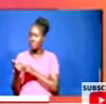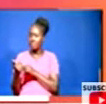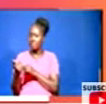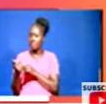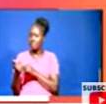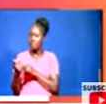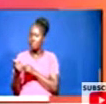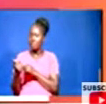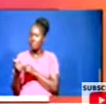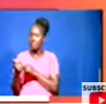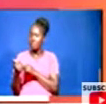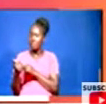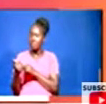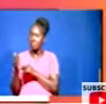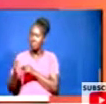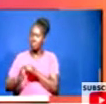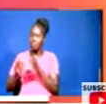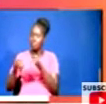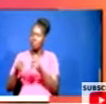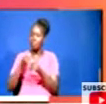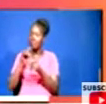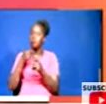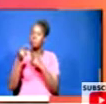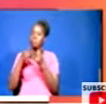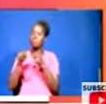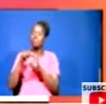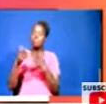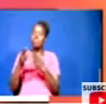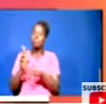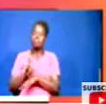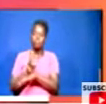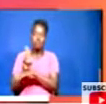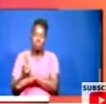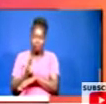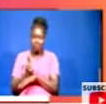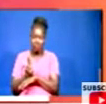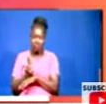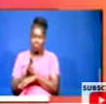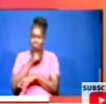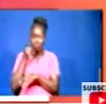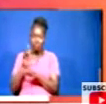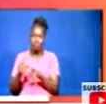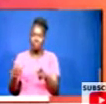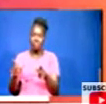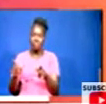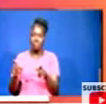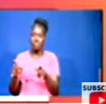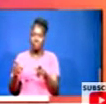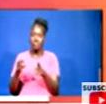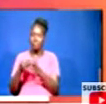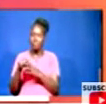side of agriculture that we have not addressed is actually how to utilize the dry lands or the asal areas for